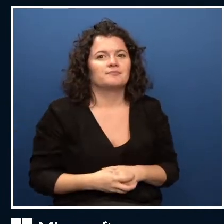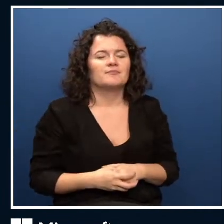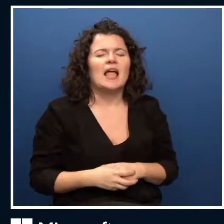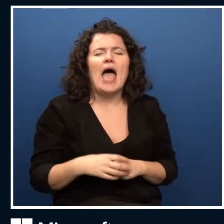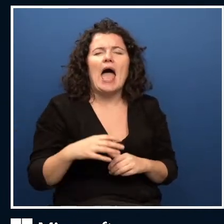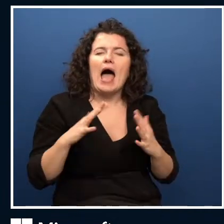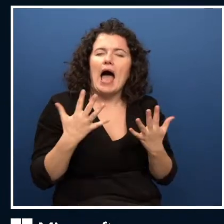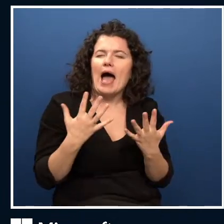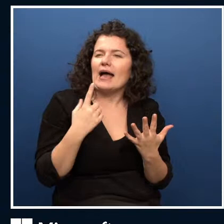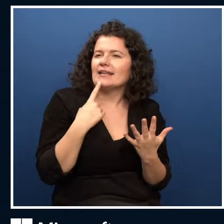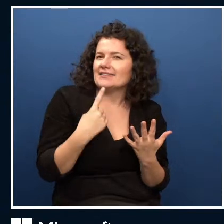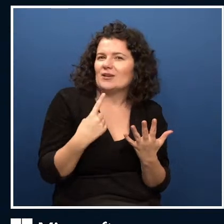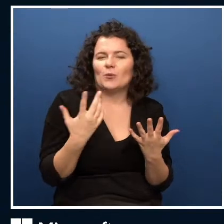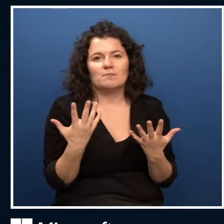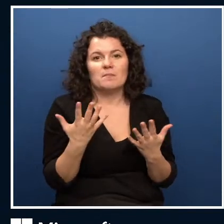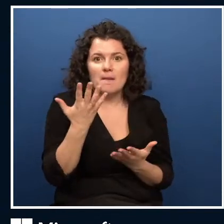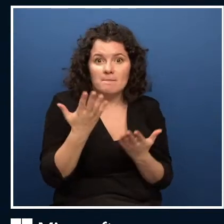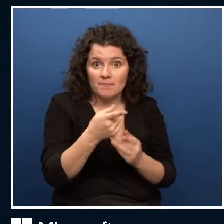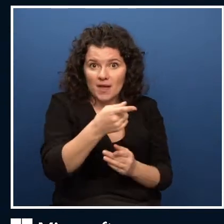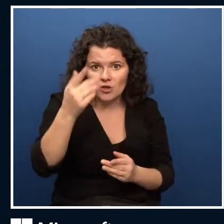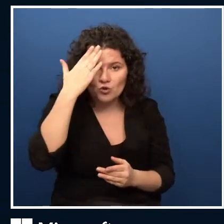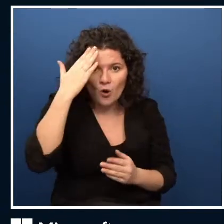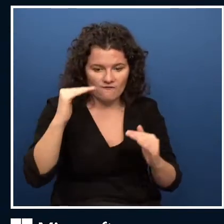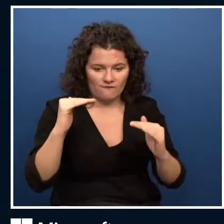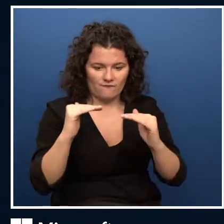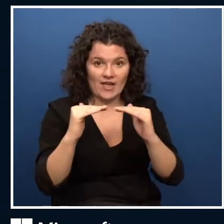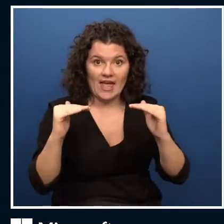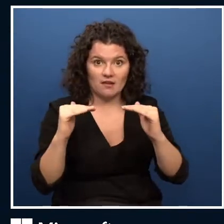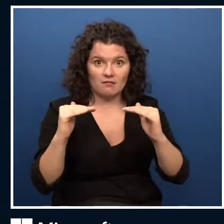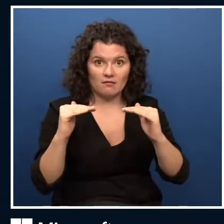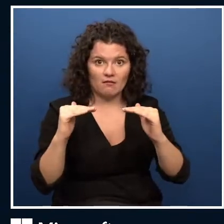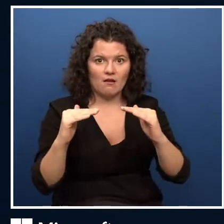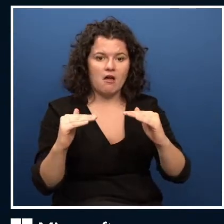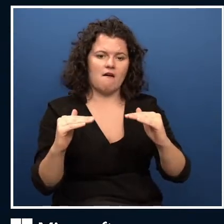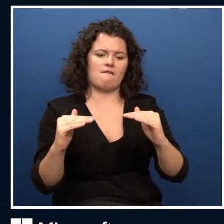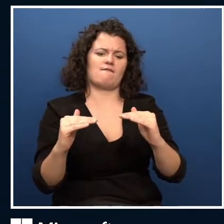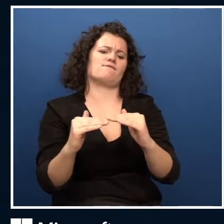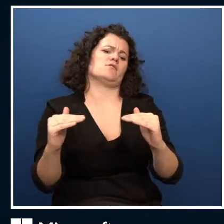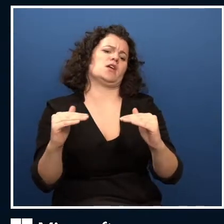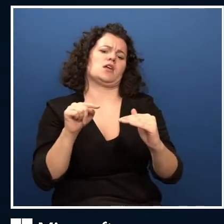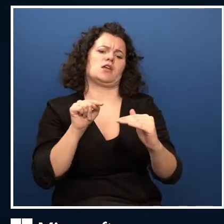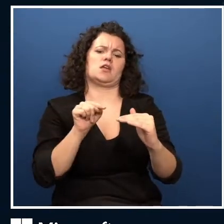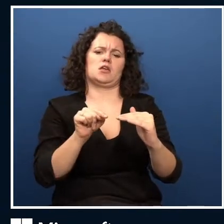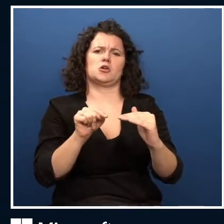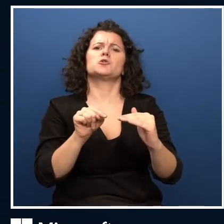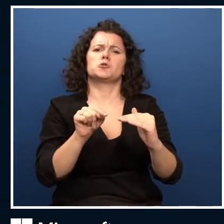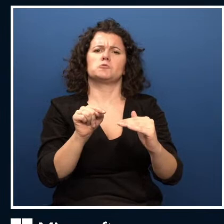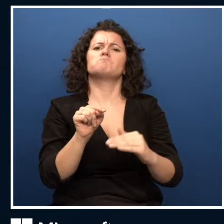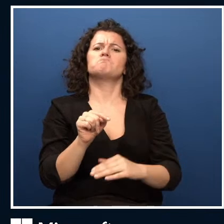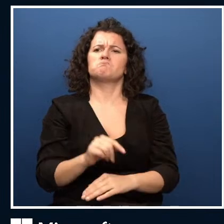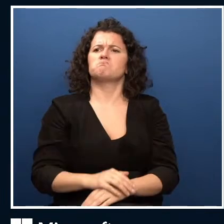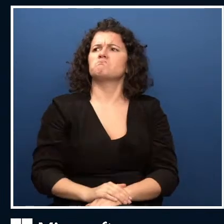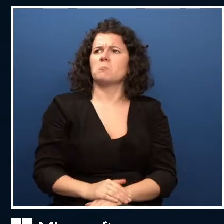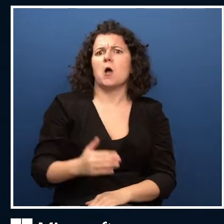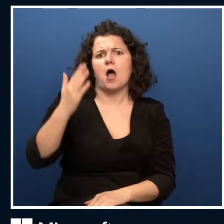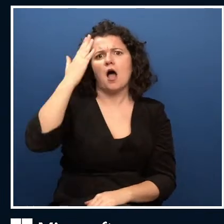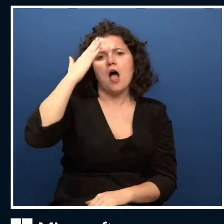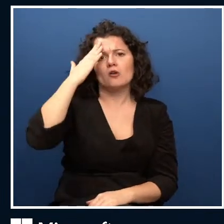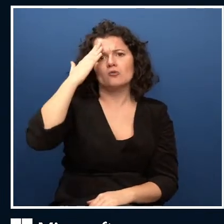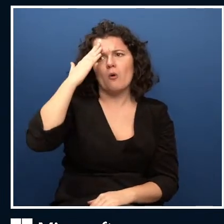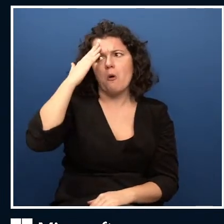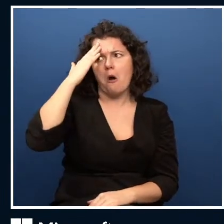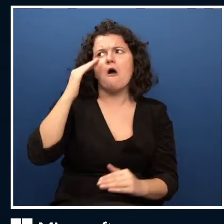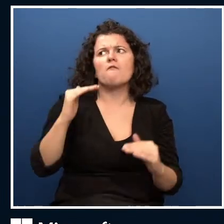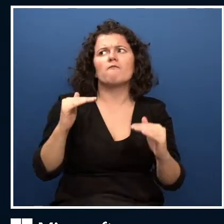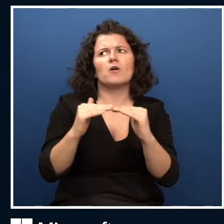of the meaning of the word fair and can make a pretty good guess about what it means in the machine learning context. So